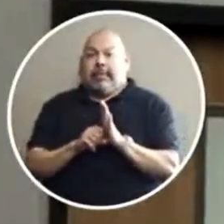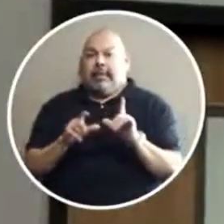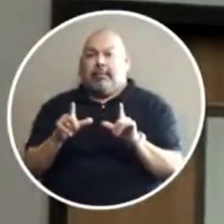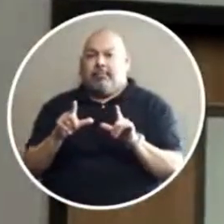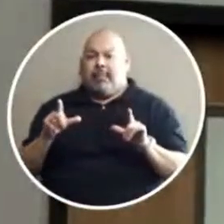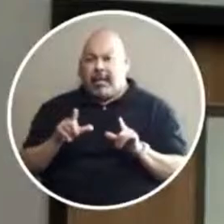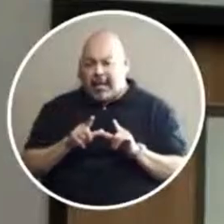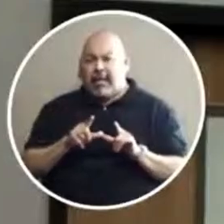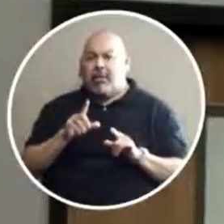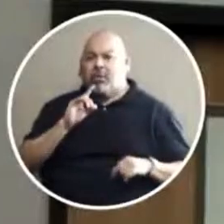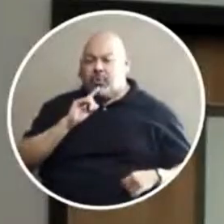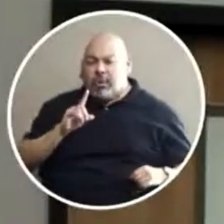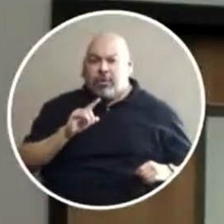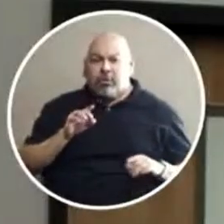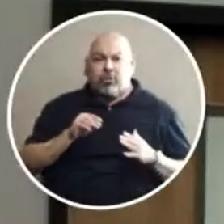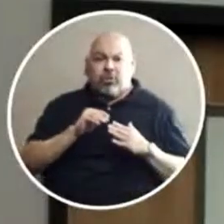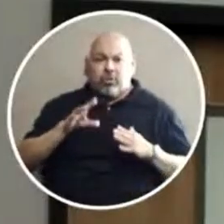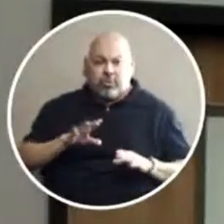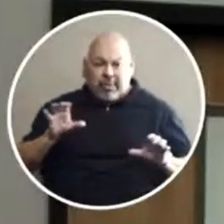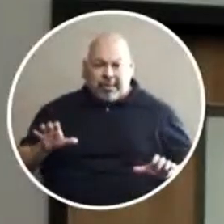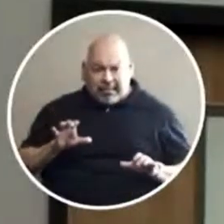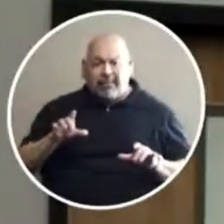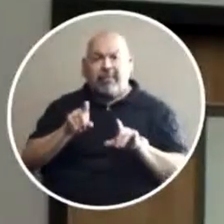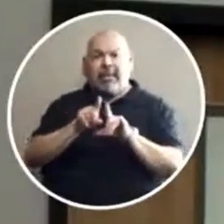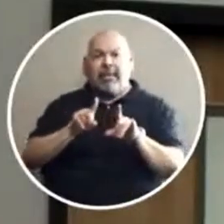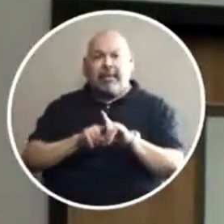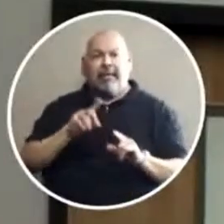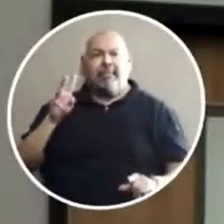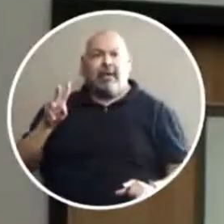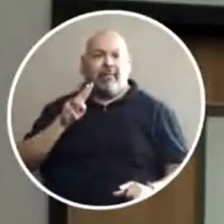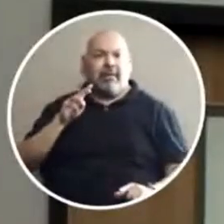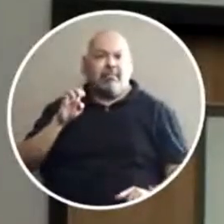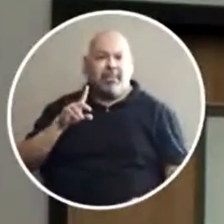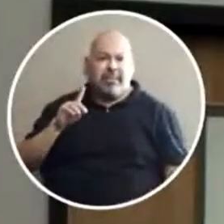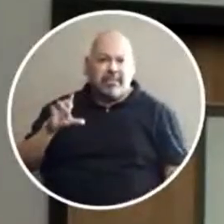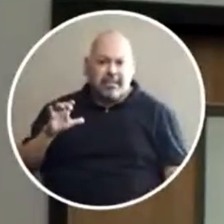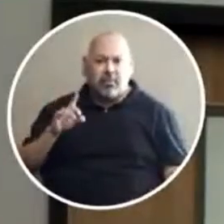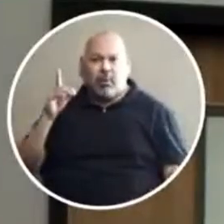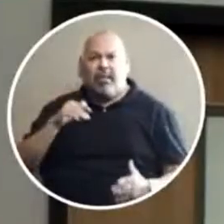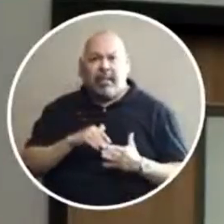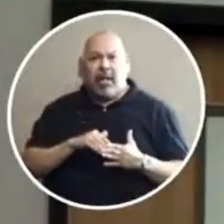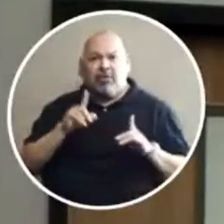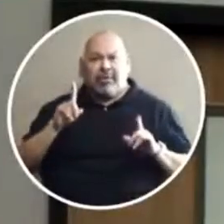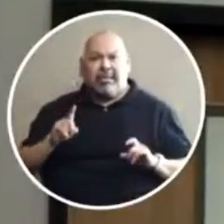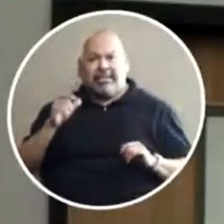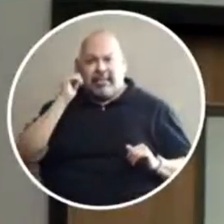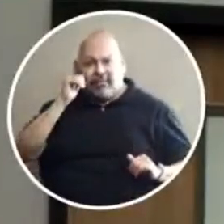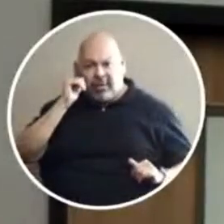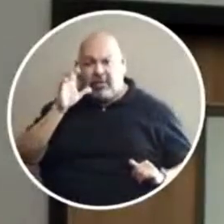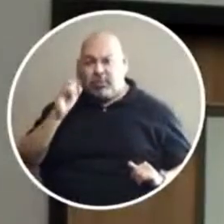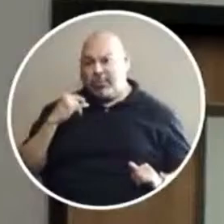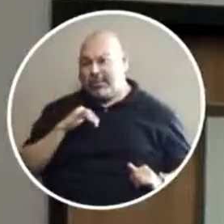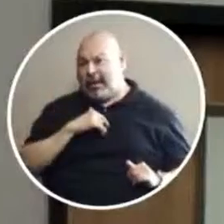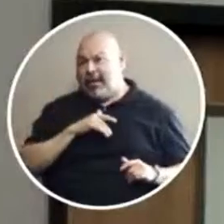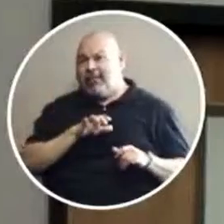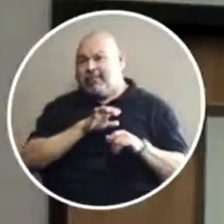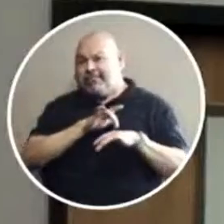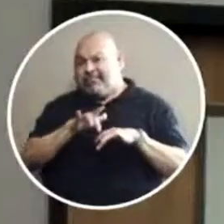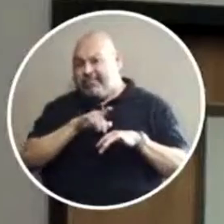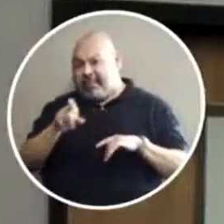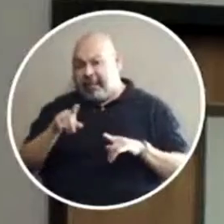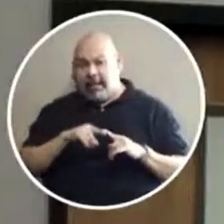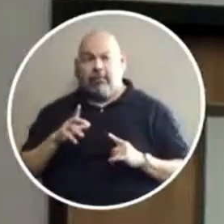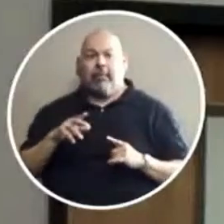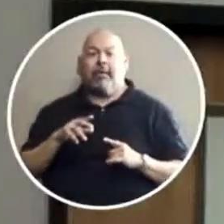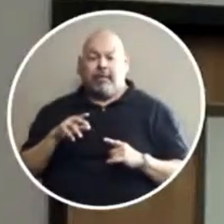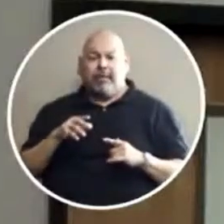at the Student Activity Center and at Valle Verde have a capacity for 1,000 tests per day. So we still have room there, and also